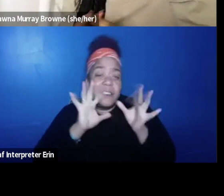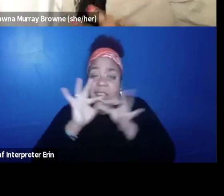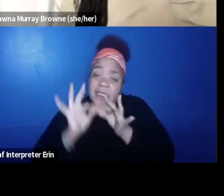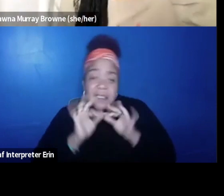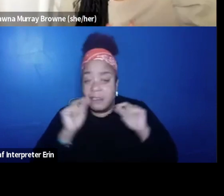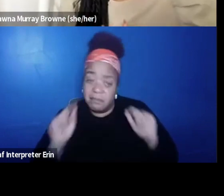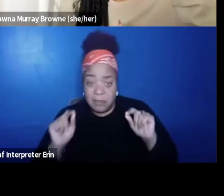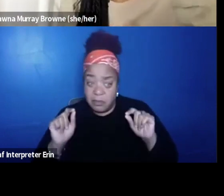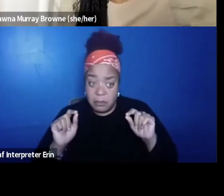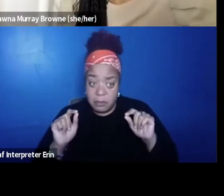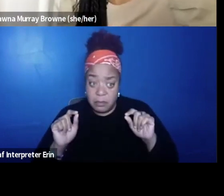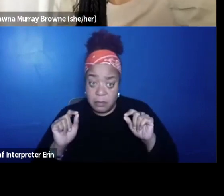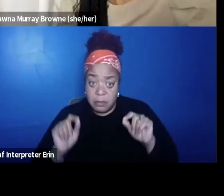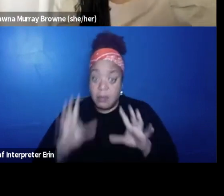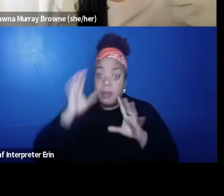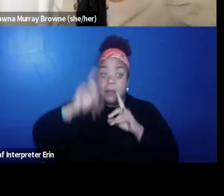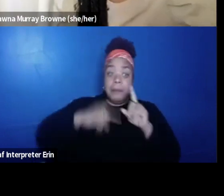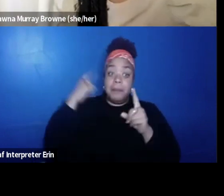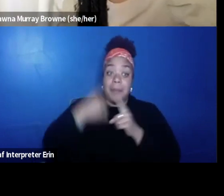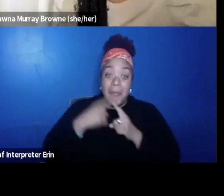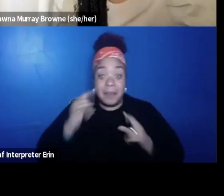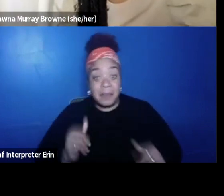academy also reproduces